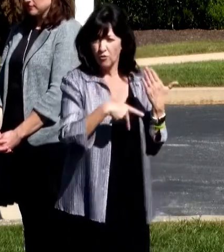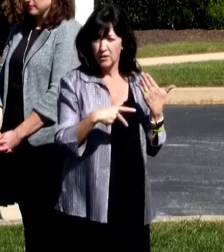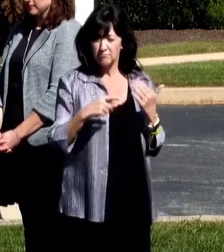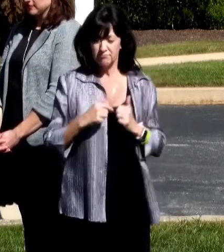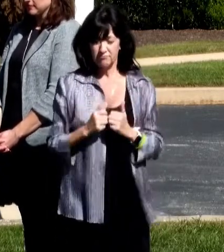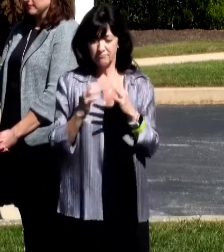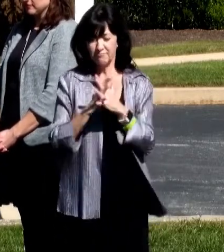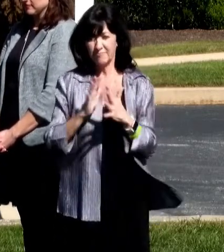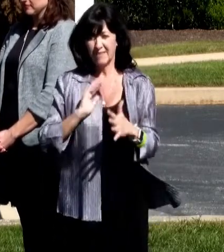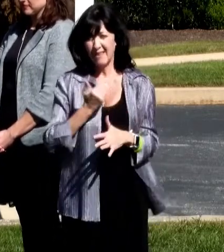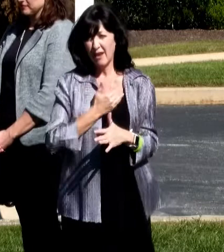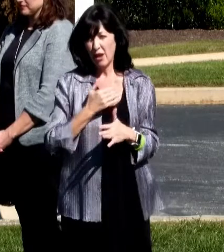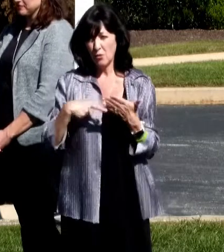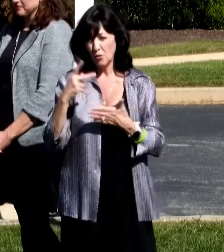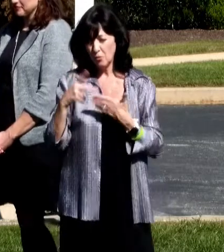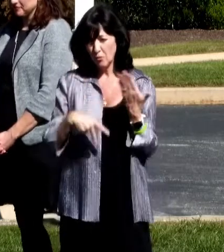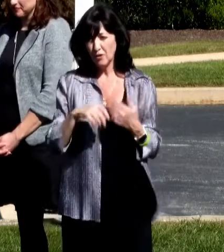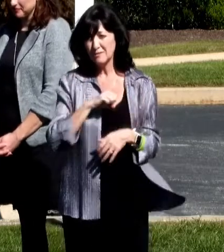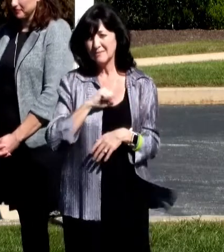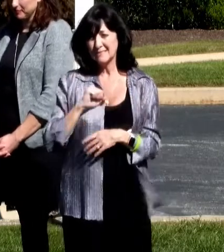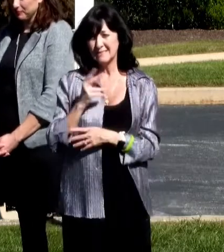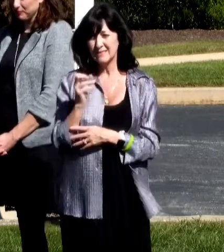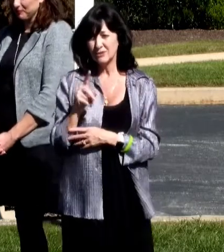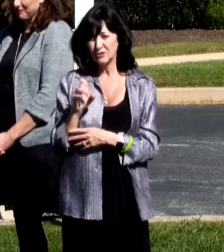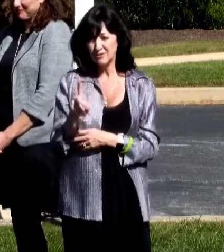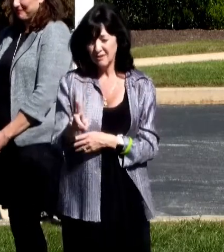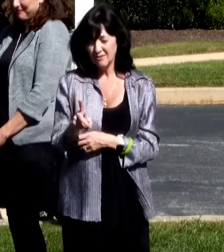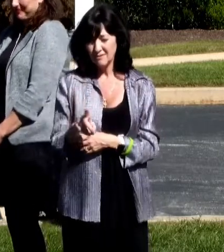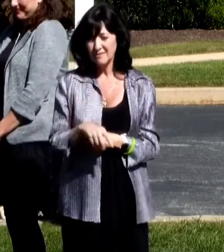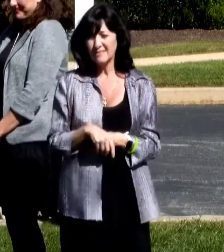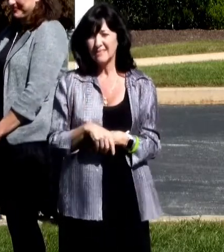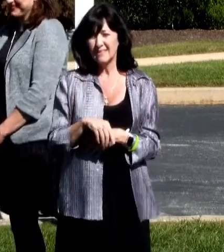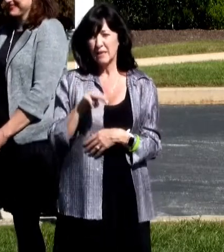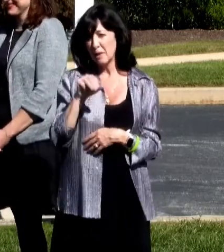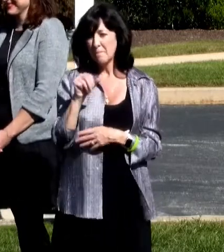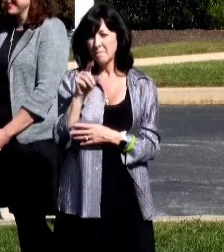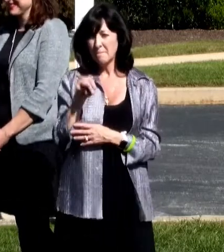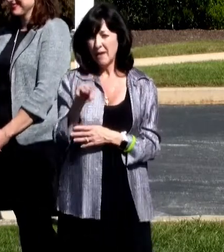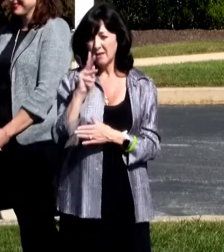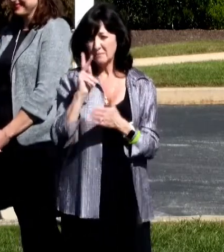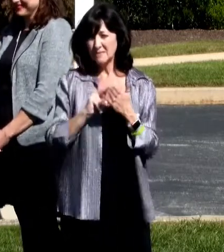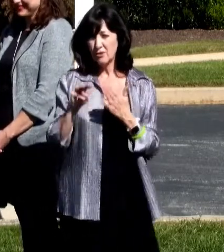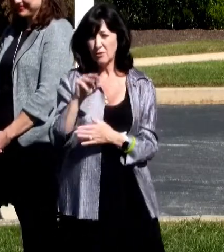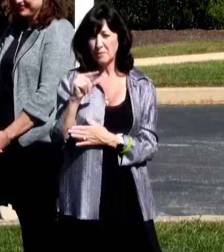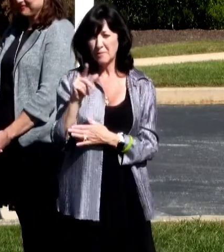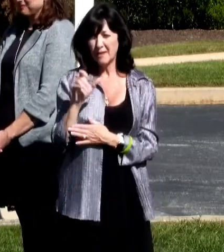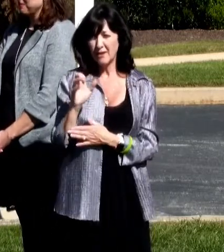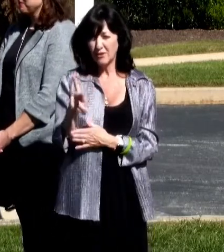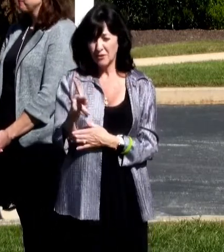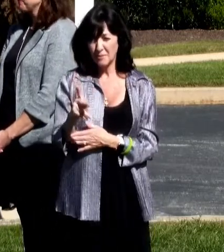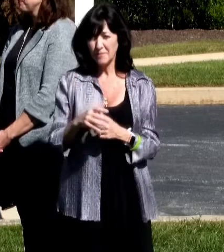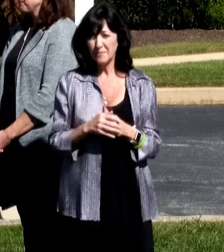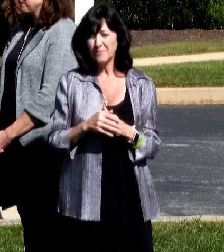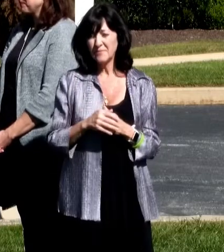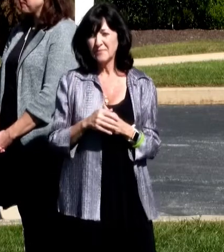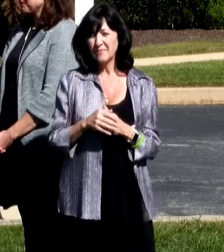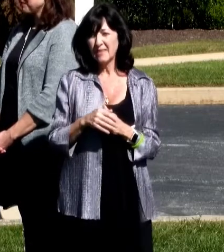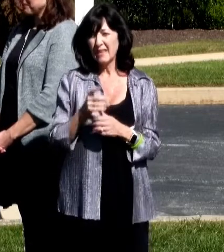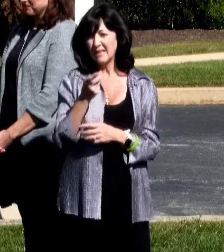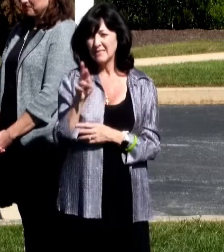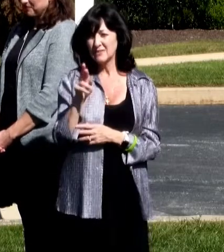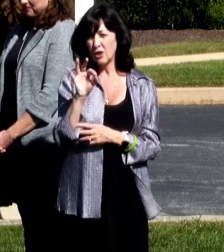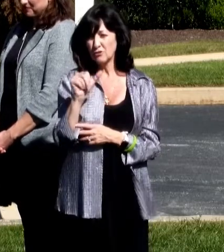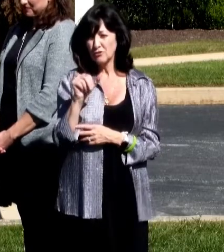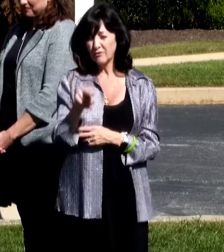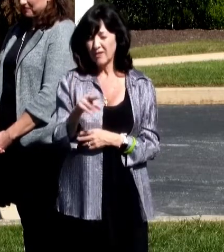Townsend, Trini, Madam Secretary McGarrett, Madam Lieutenant Governor, Dr. Tan, and all the Fan,